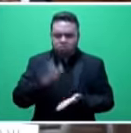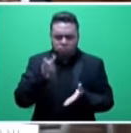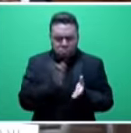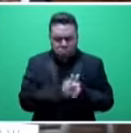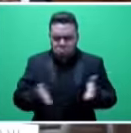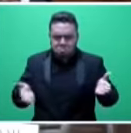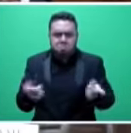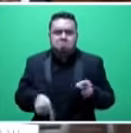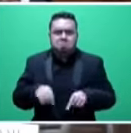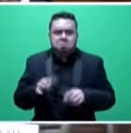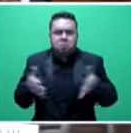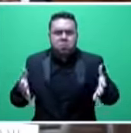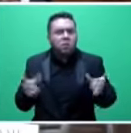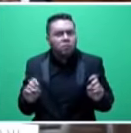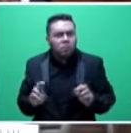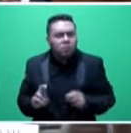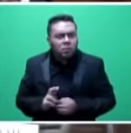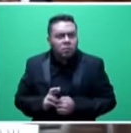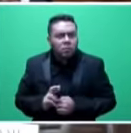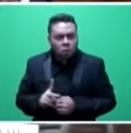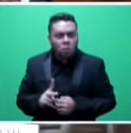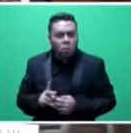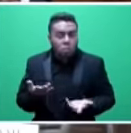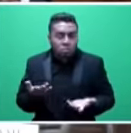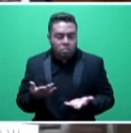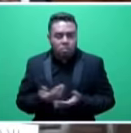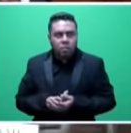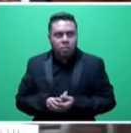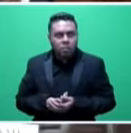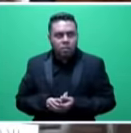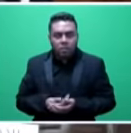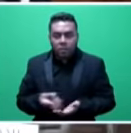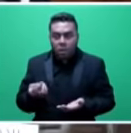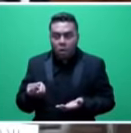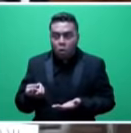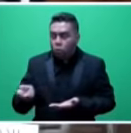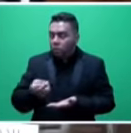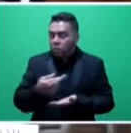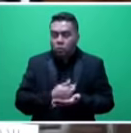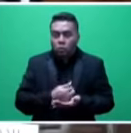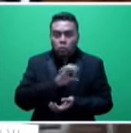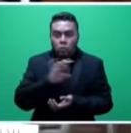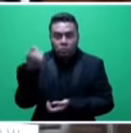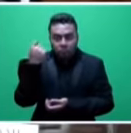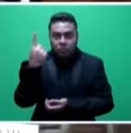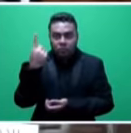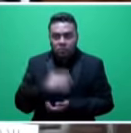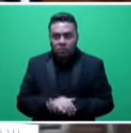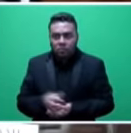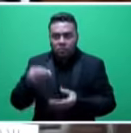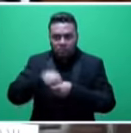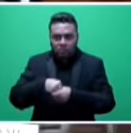Basically, revenue streams have not been realized, and second, there is always substantial